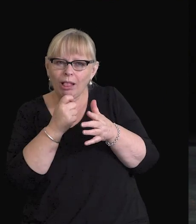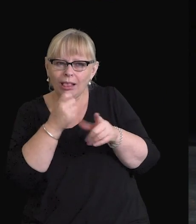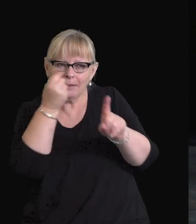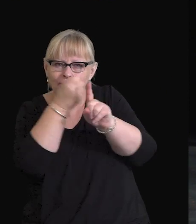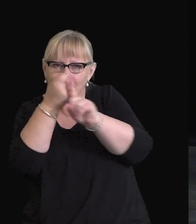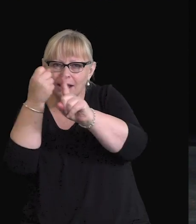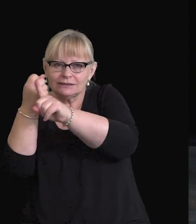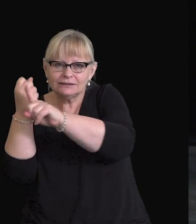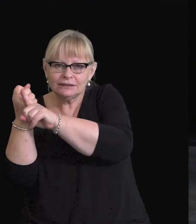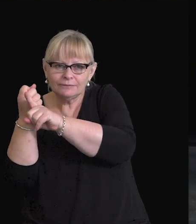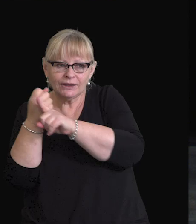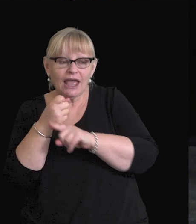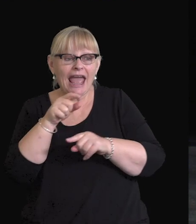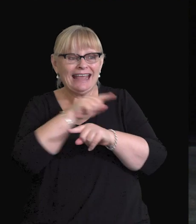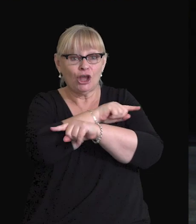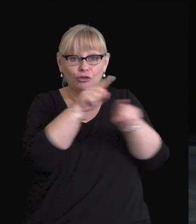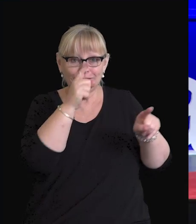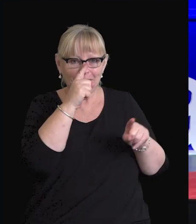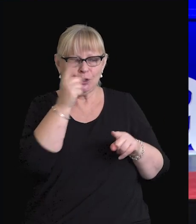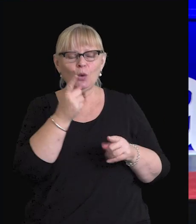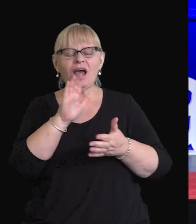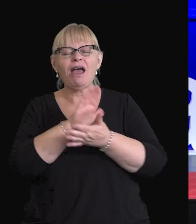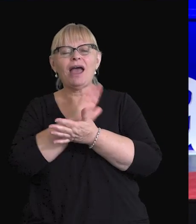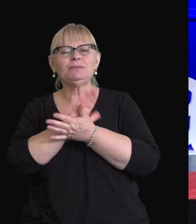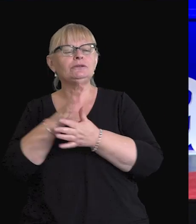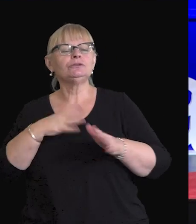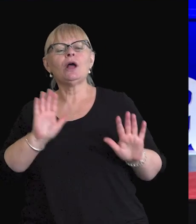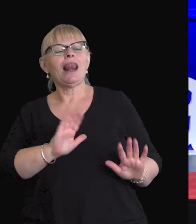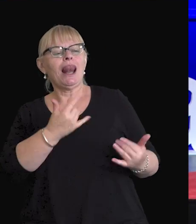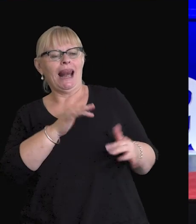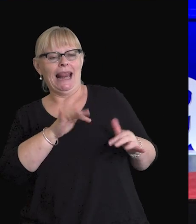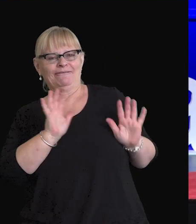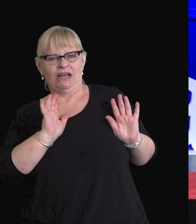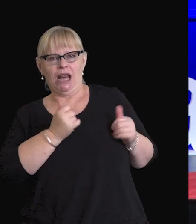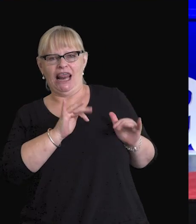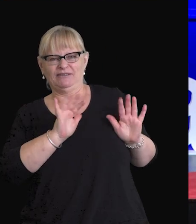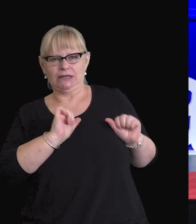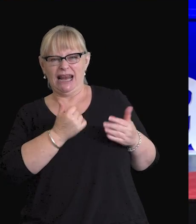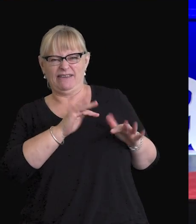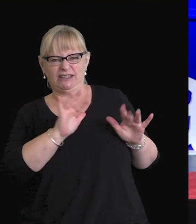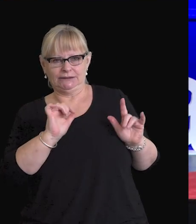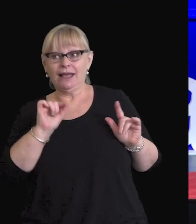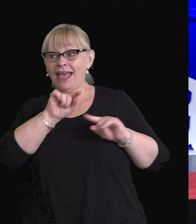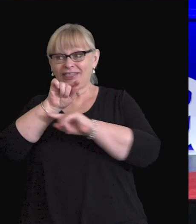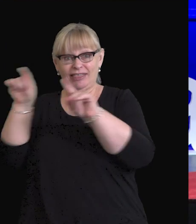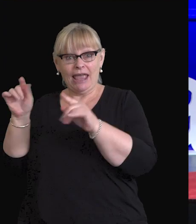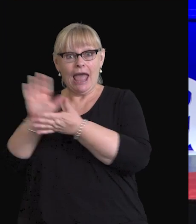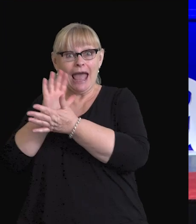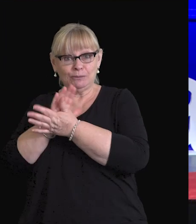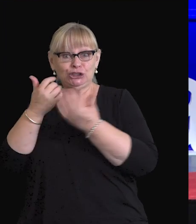that are quite happy with the status quo. The forces that understand the levers of power as it stands and are quite